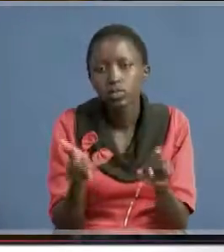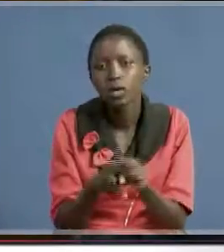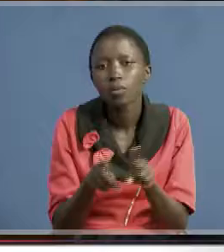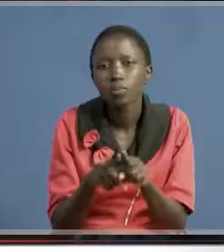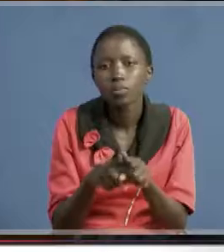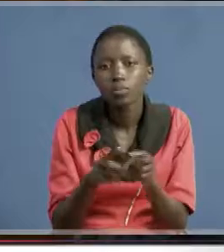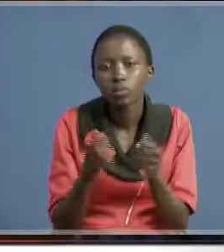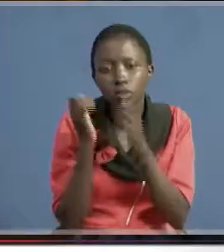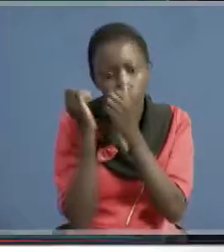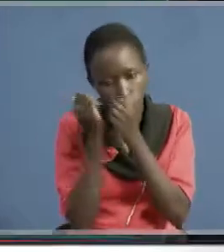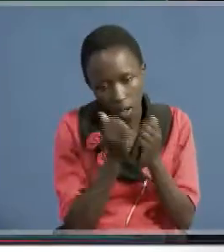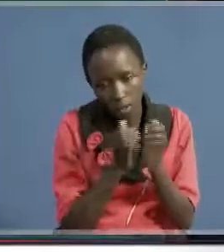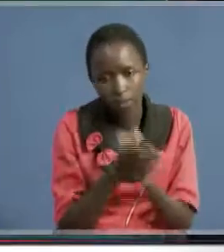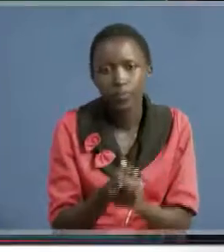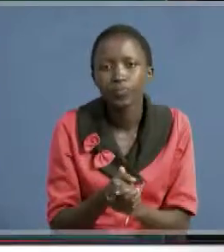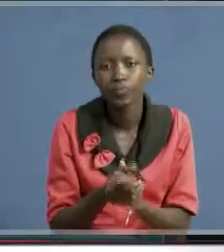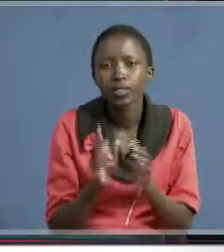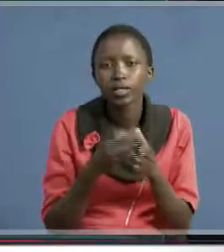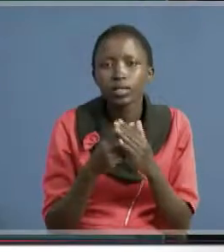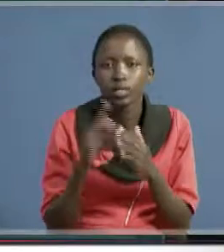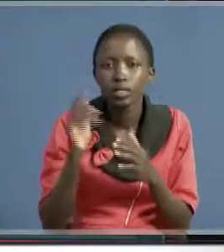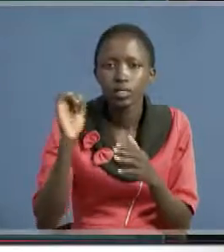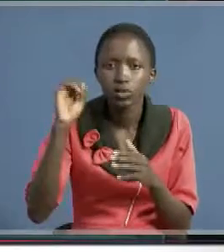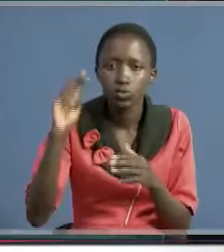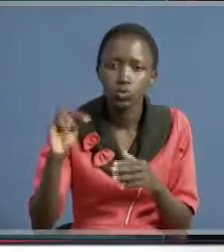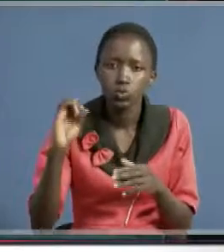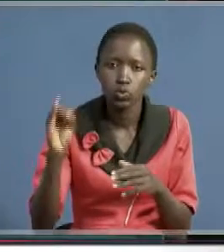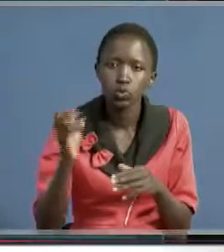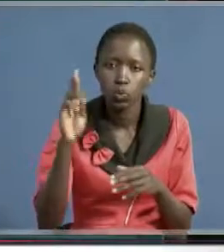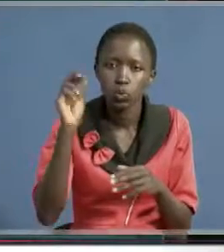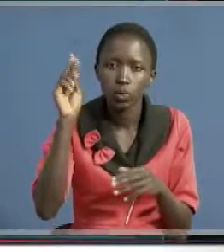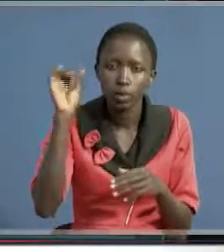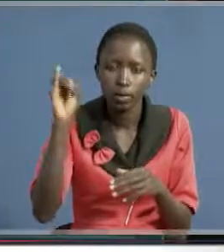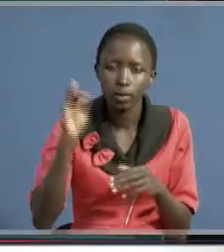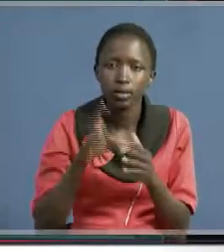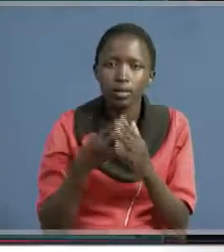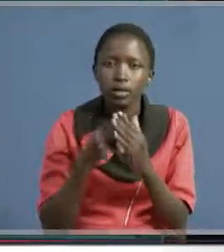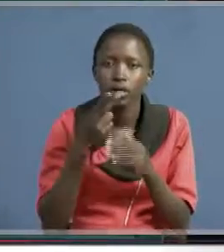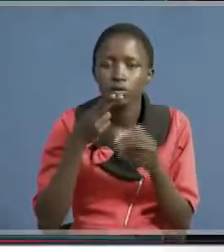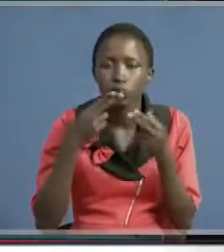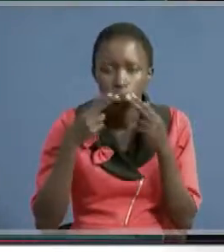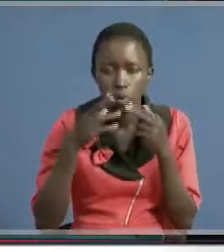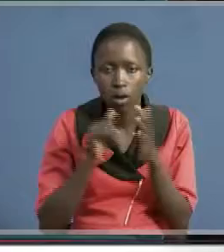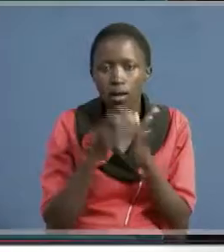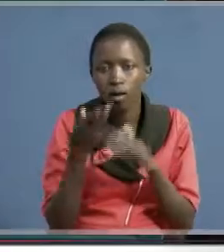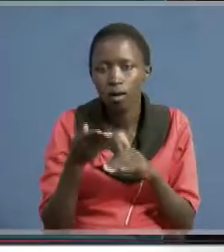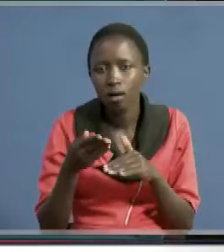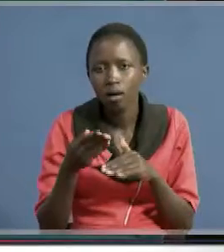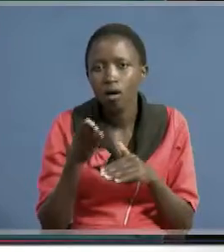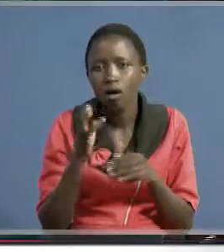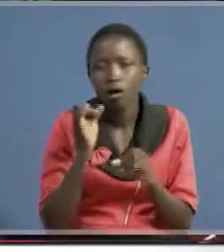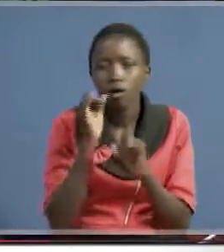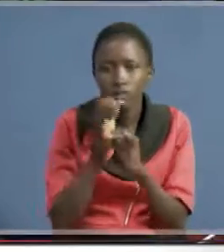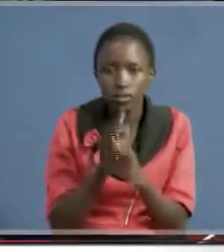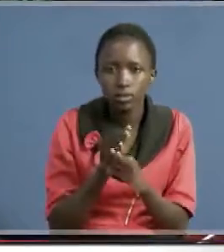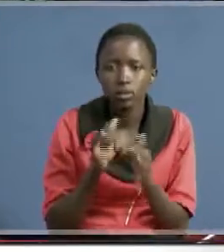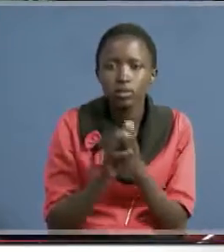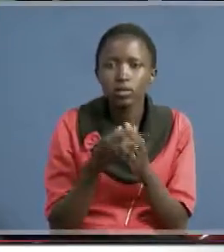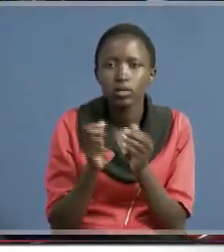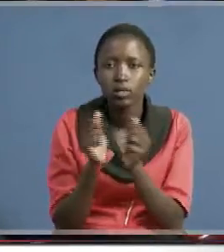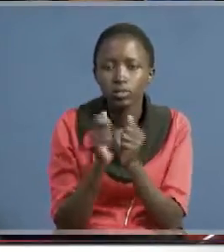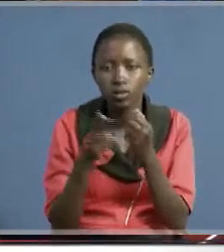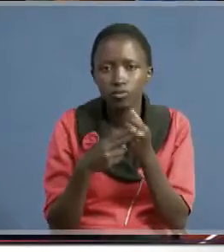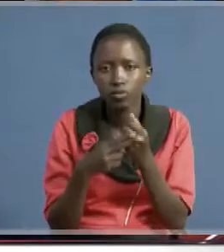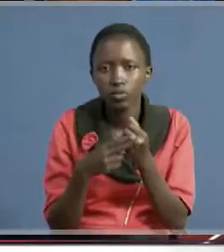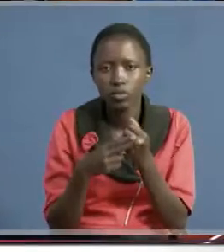the sugarcane farmers. CS Kiunjuri was speaking during the inauguration of Sugar Industry Task Force. The 17-member team, co-chaired